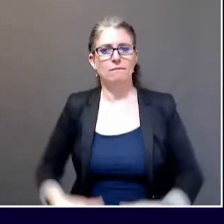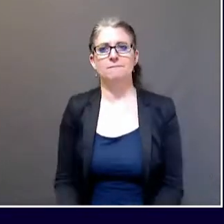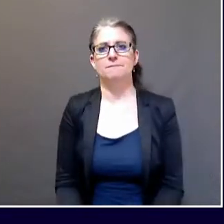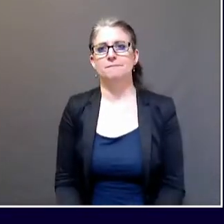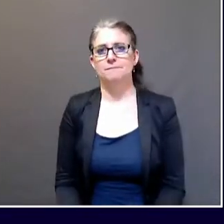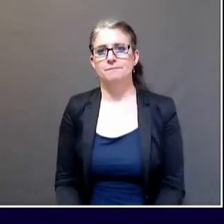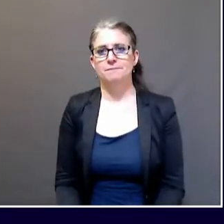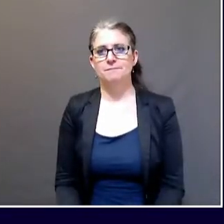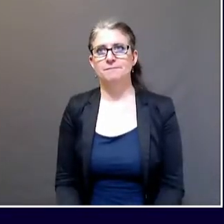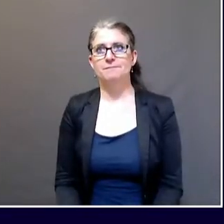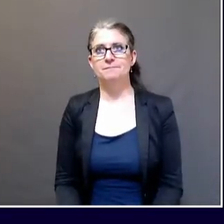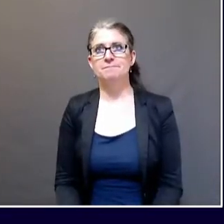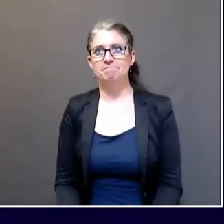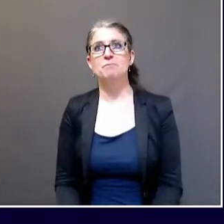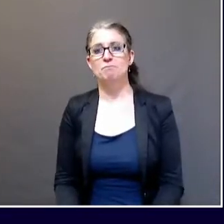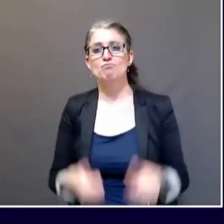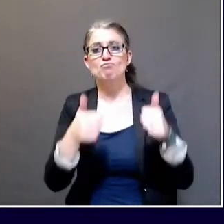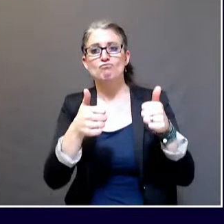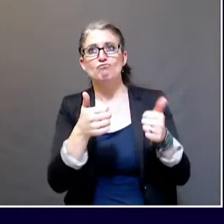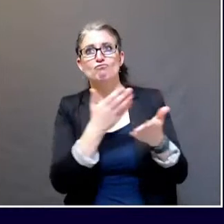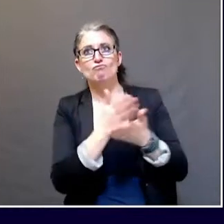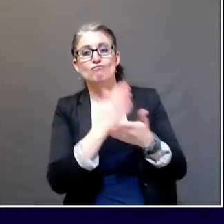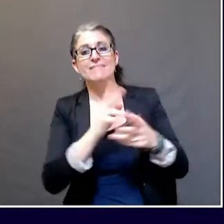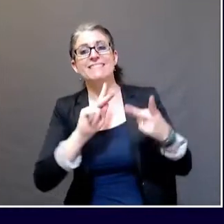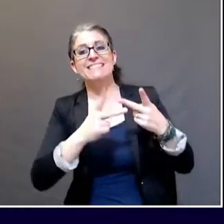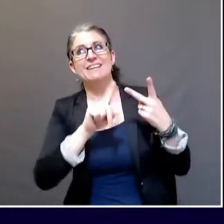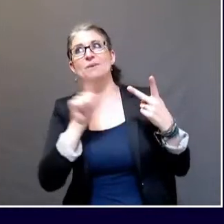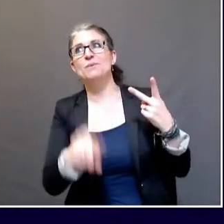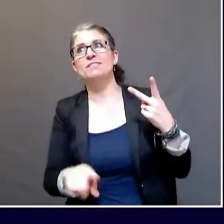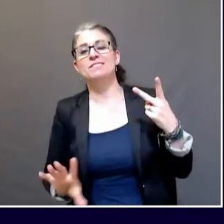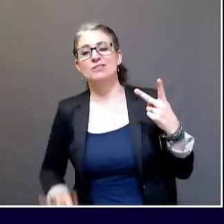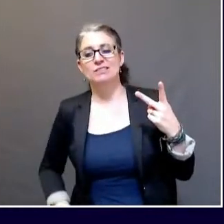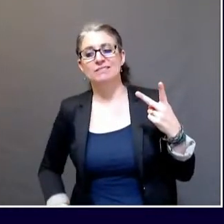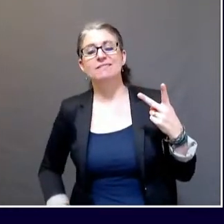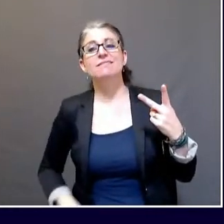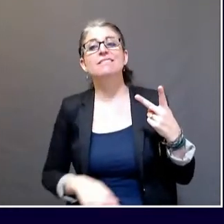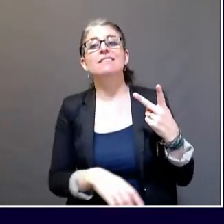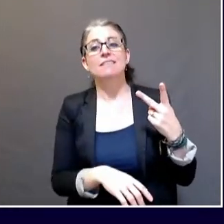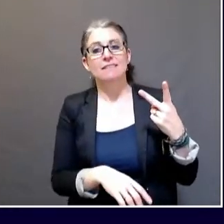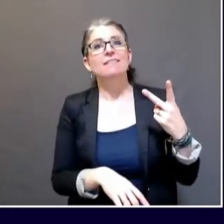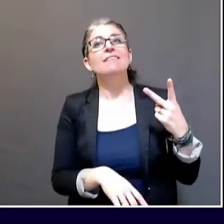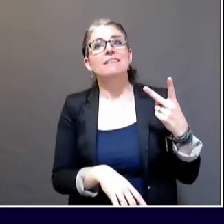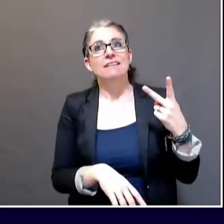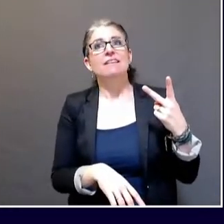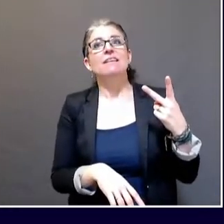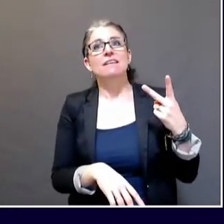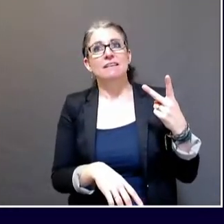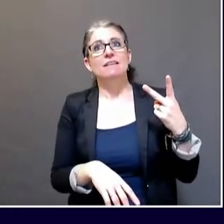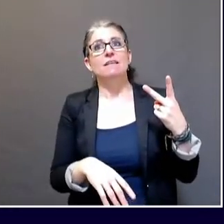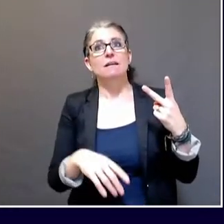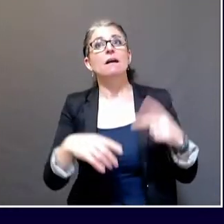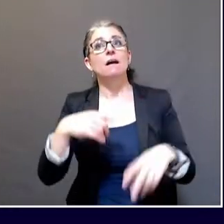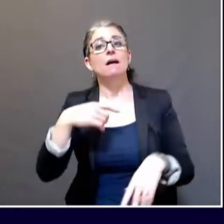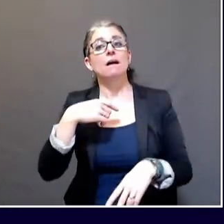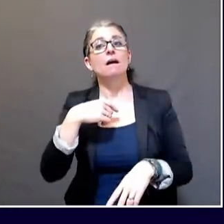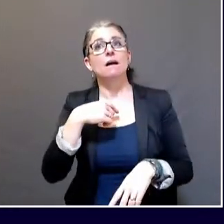All right, and my second question is, as we start to discuss more people becoming